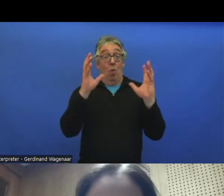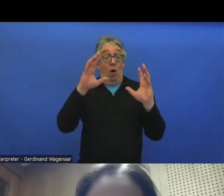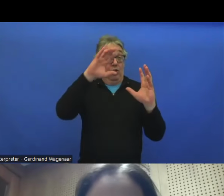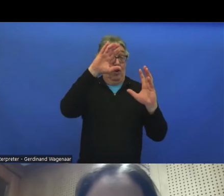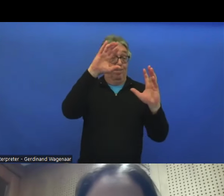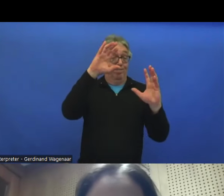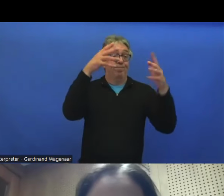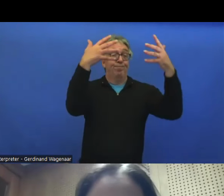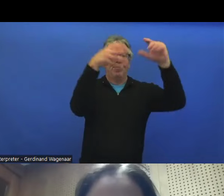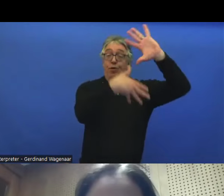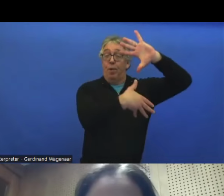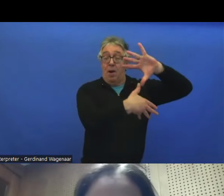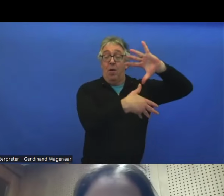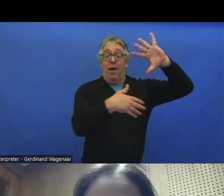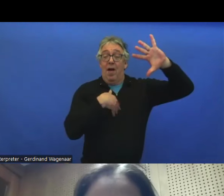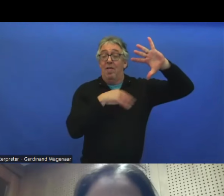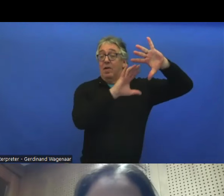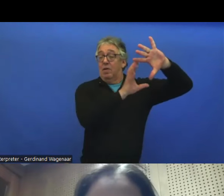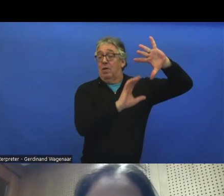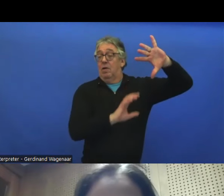into detail.